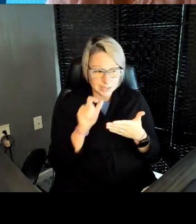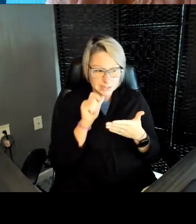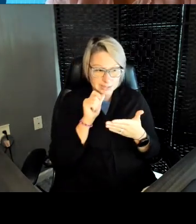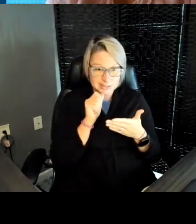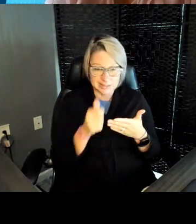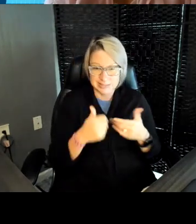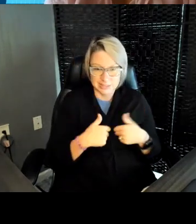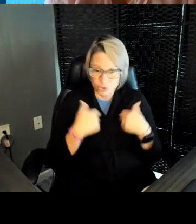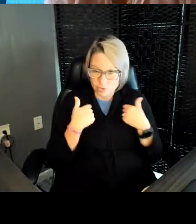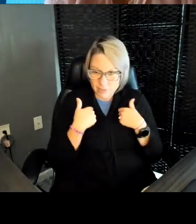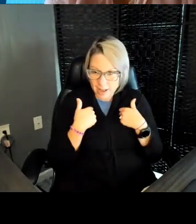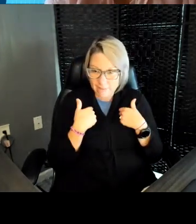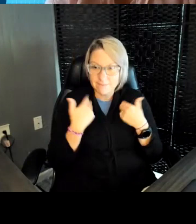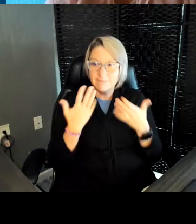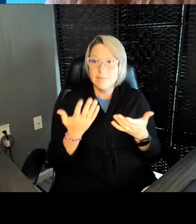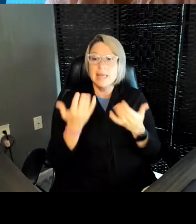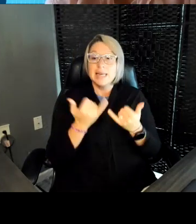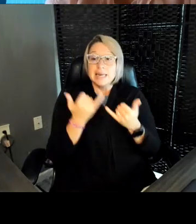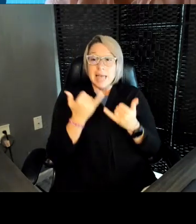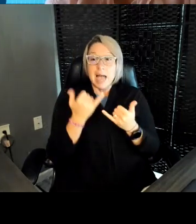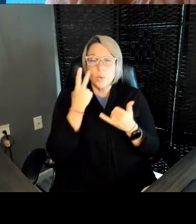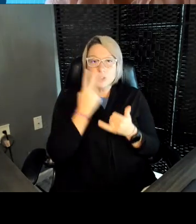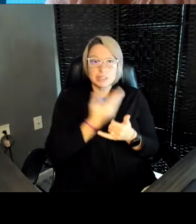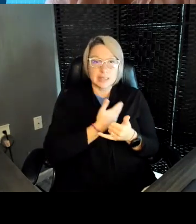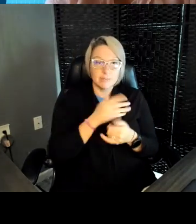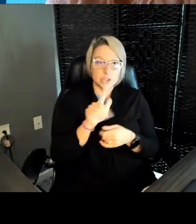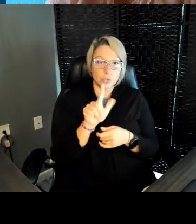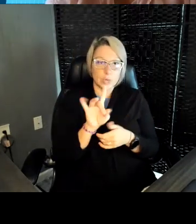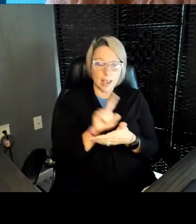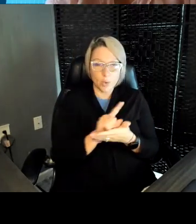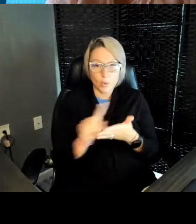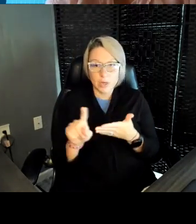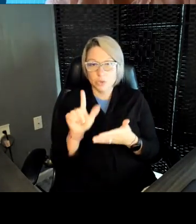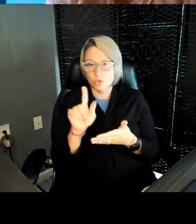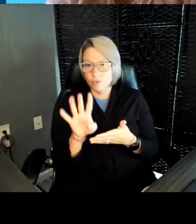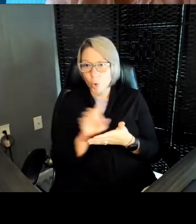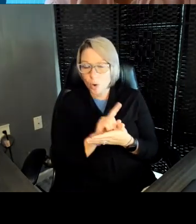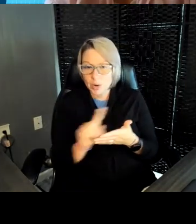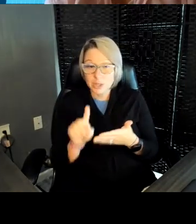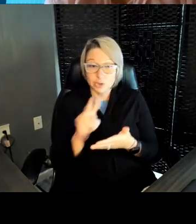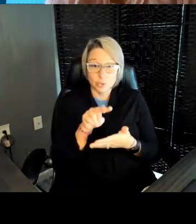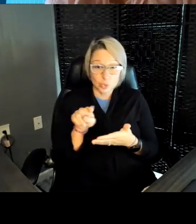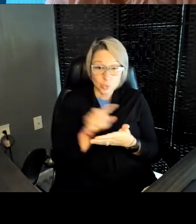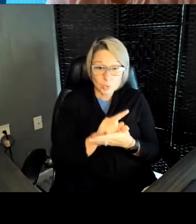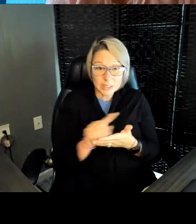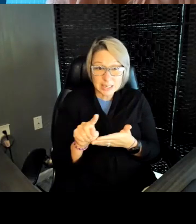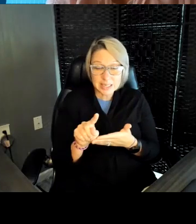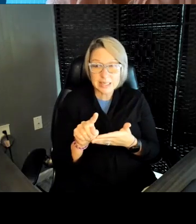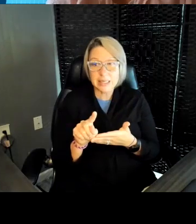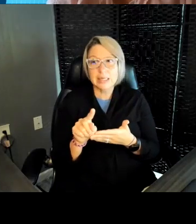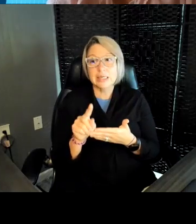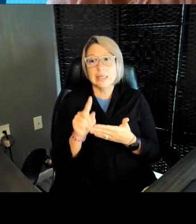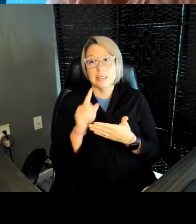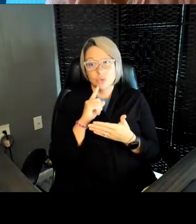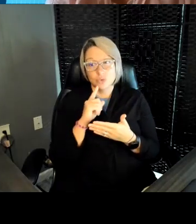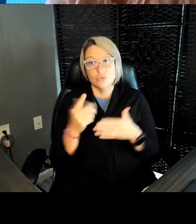to survive. Now we're seeing infants 28 weeks, 24 weeks, 22 weeks. It has really been a